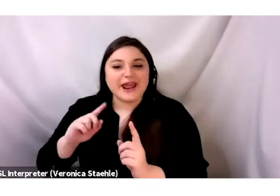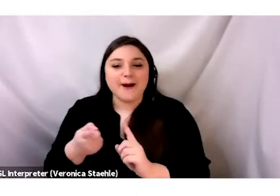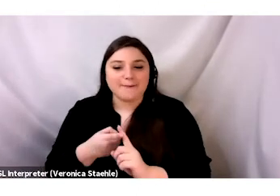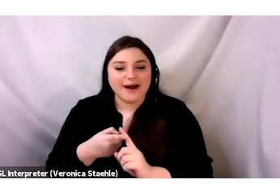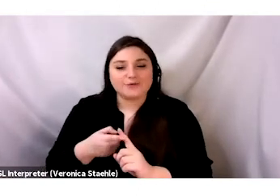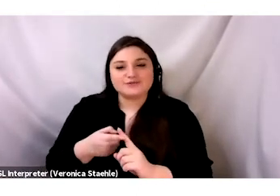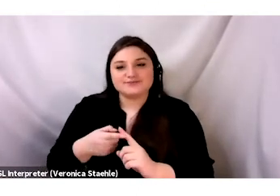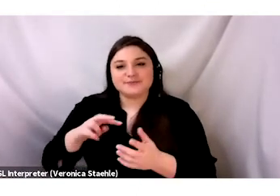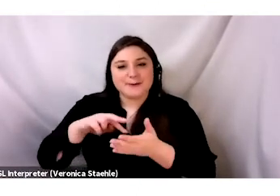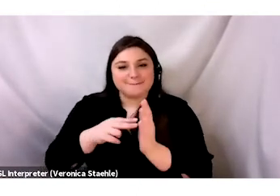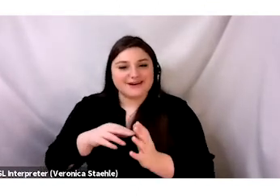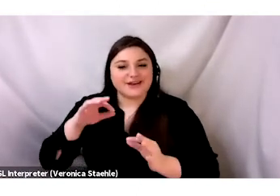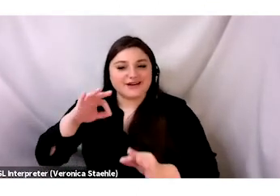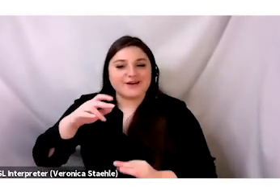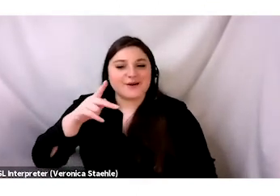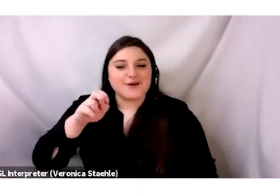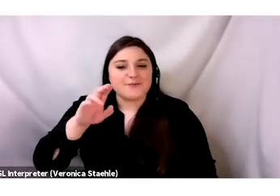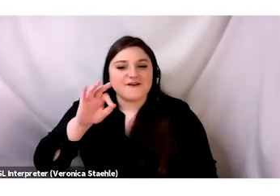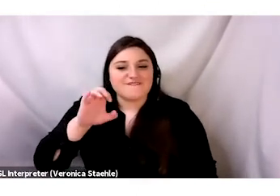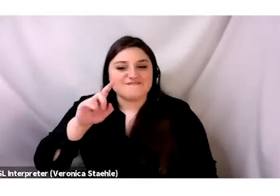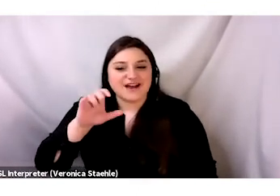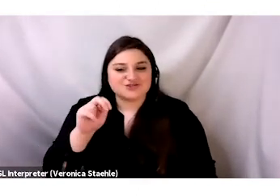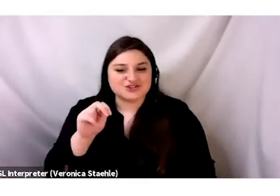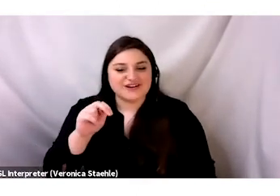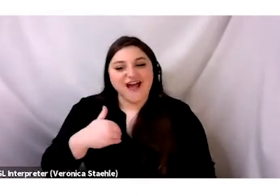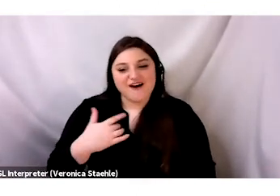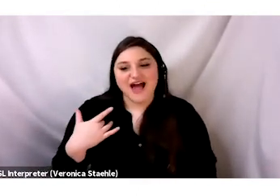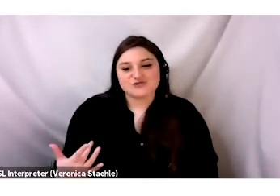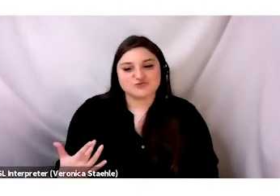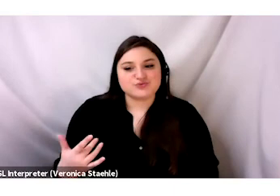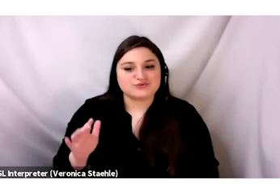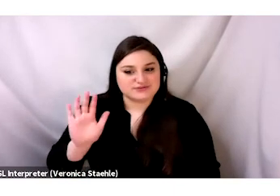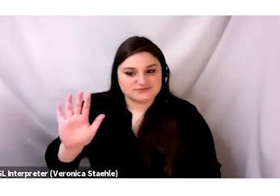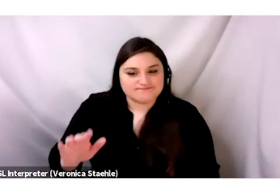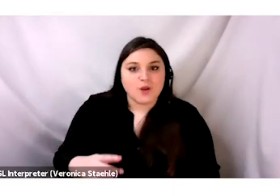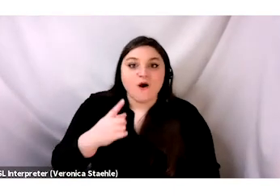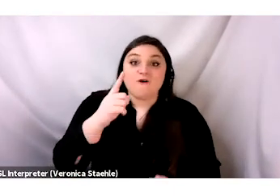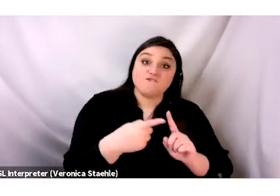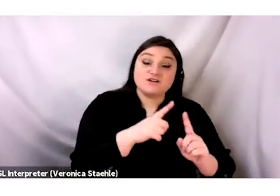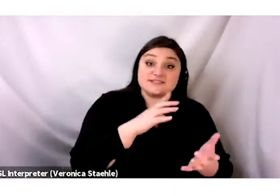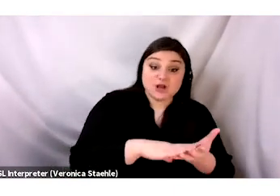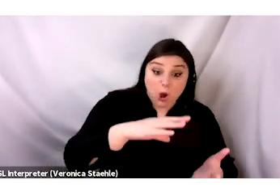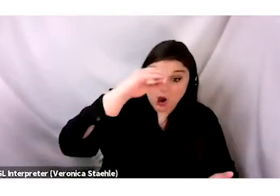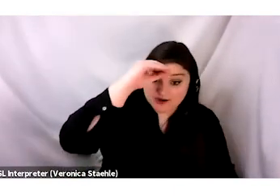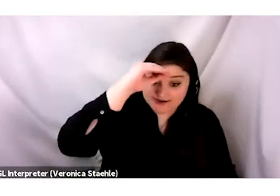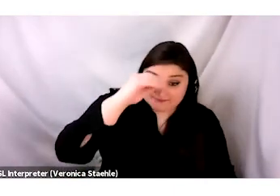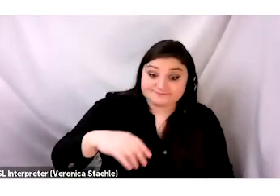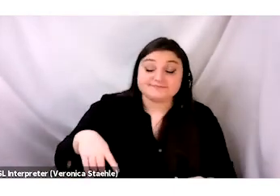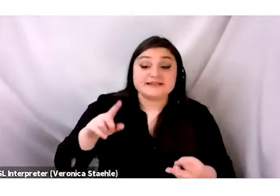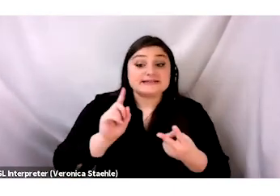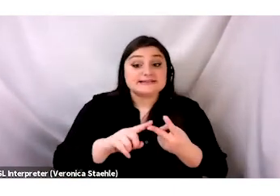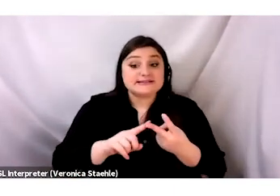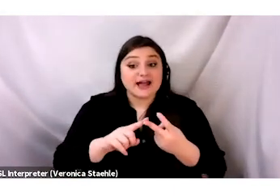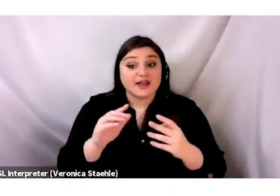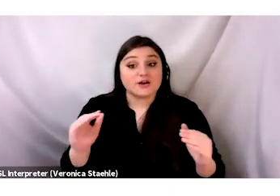of perfection. And the first attribute of perfection was learning. The second attribute of perfection was